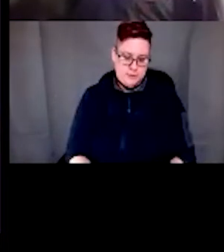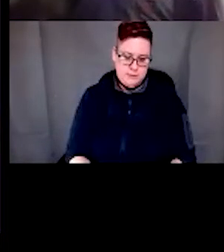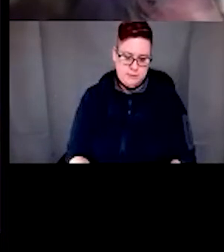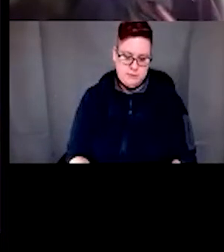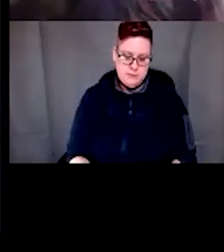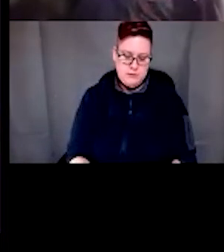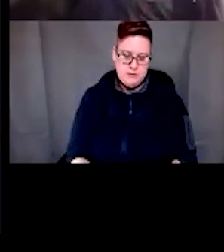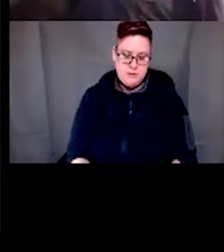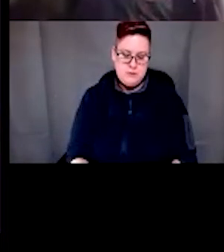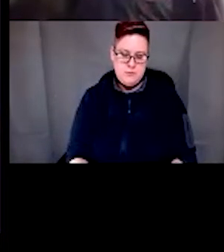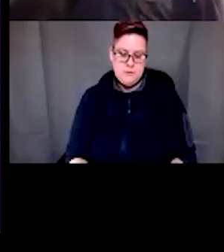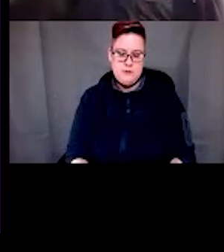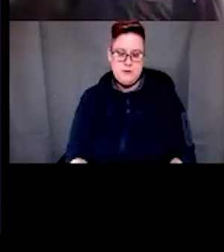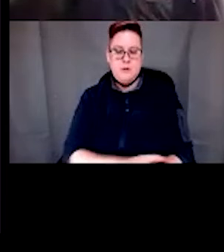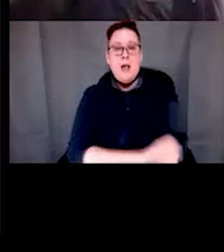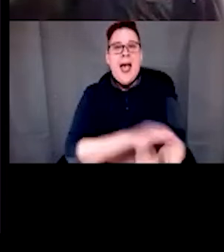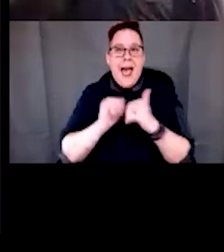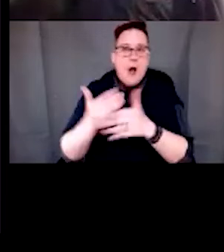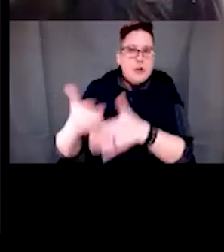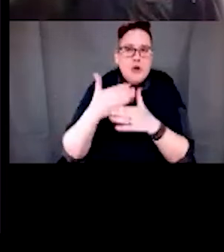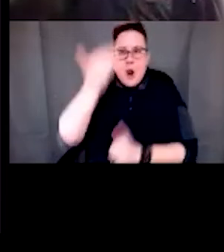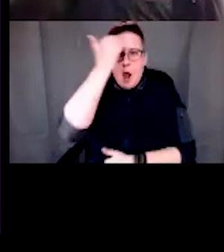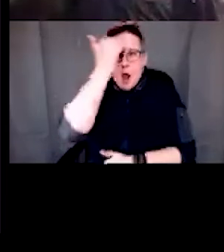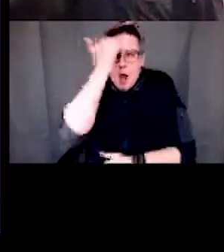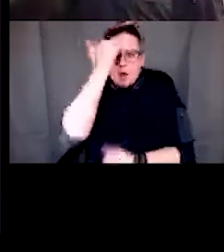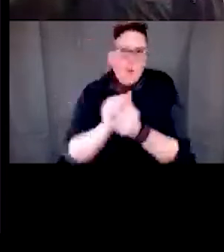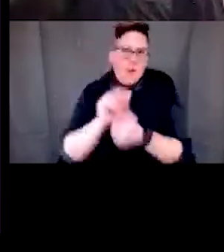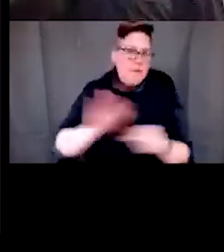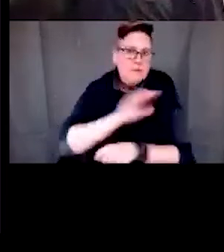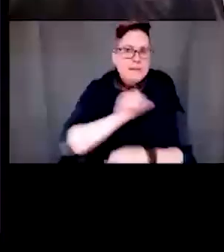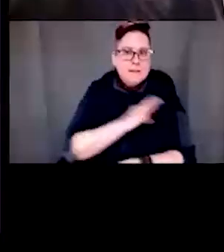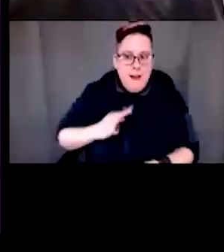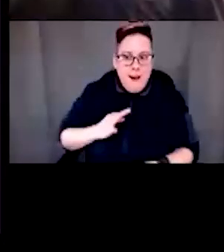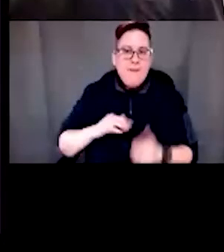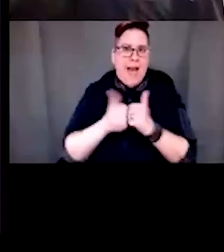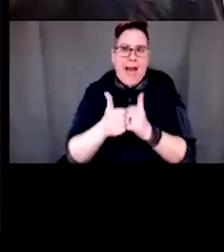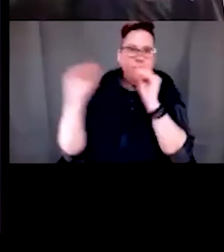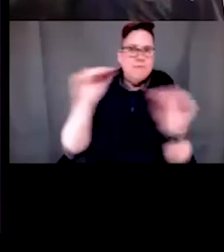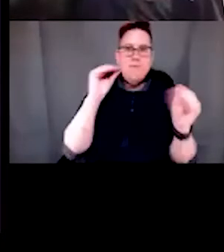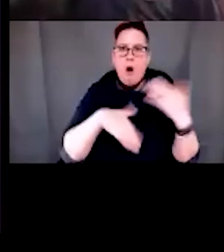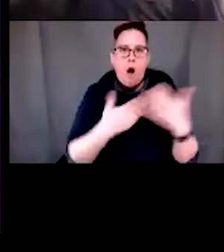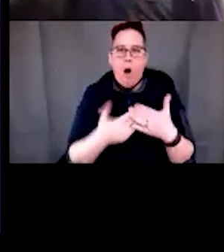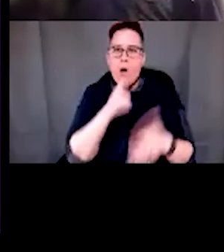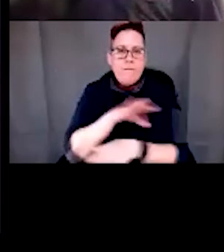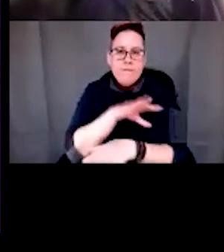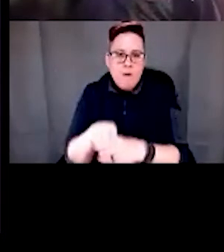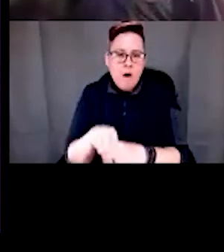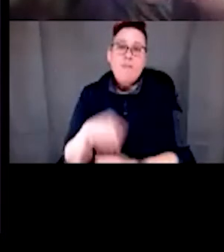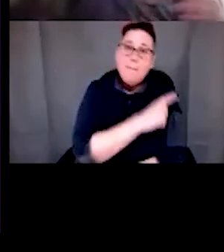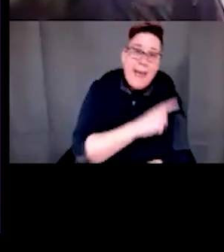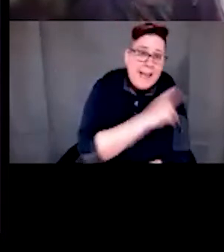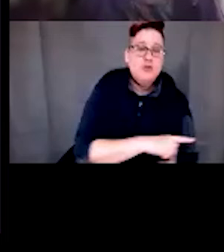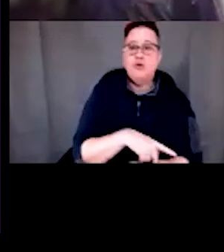access? How can we share this knowledge with our entire staff? How will we educate all our stakeholders, our patients